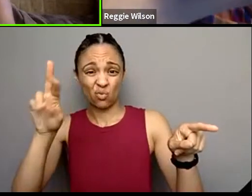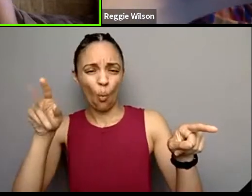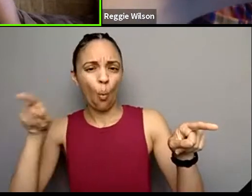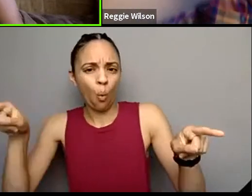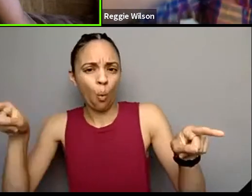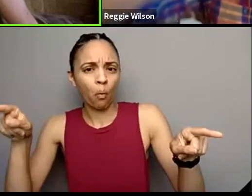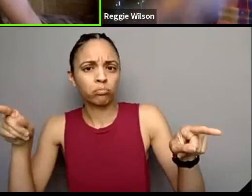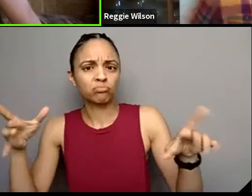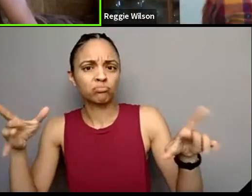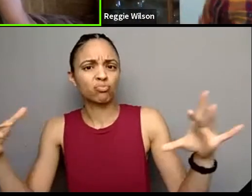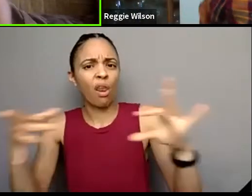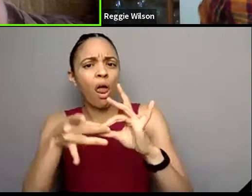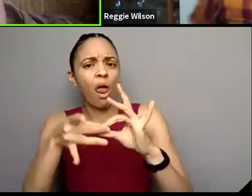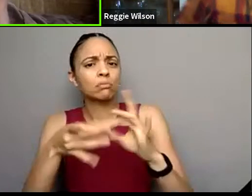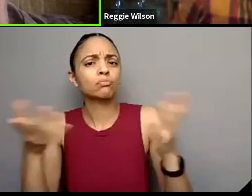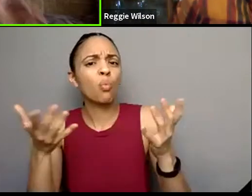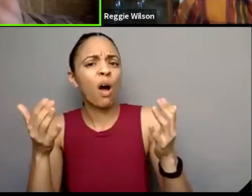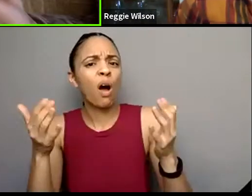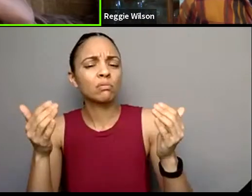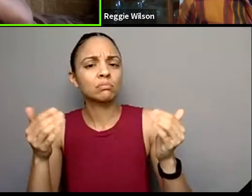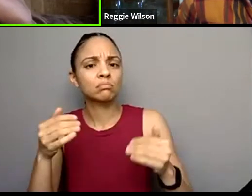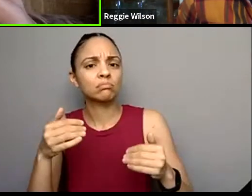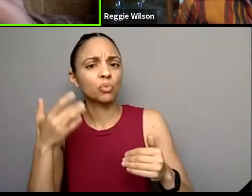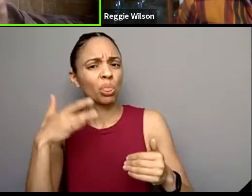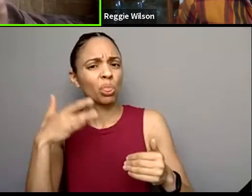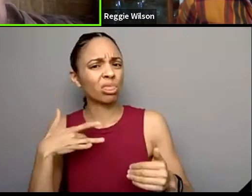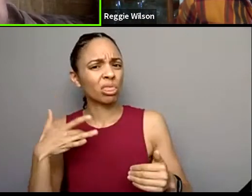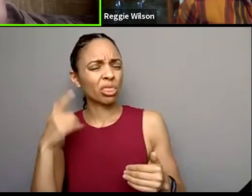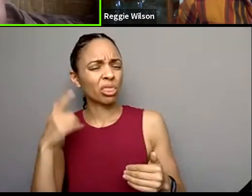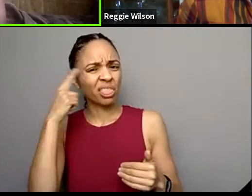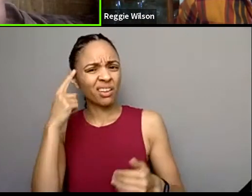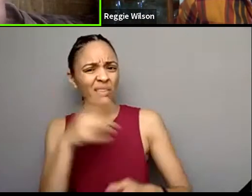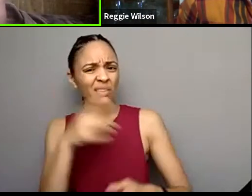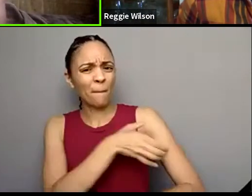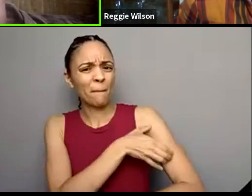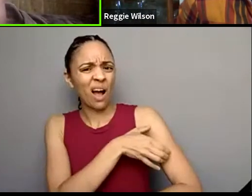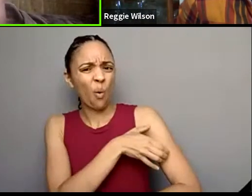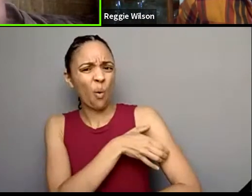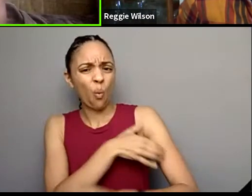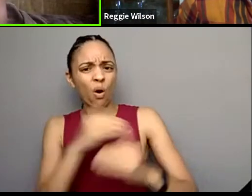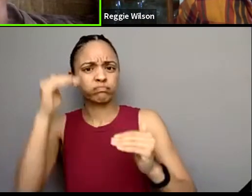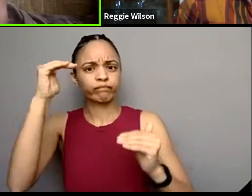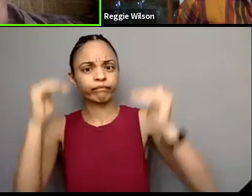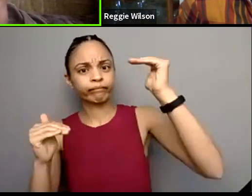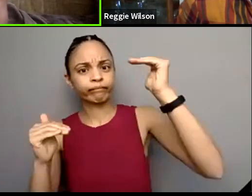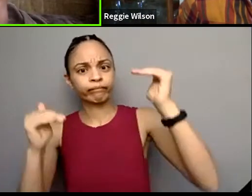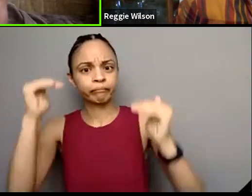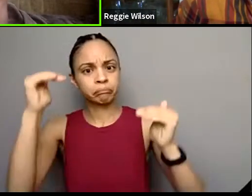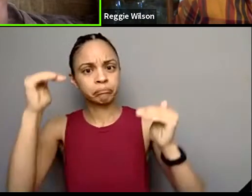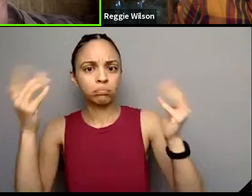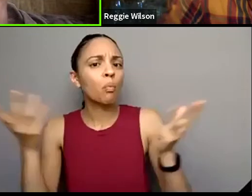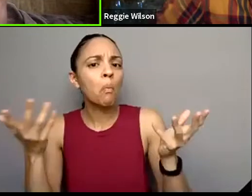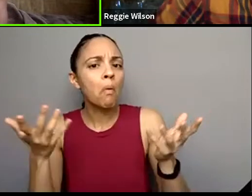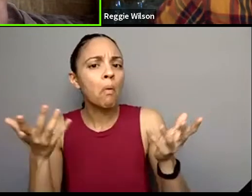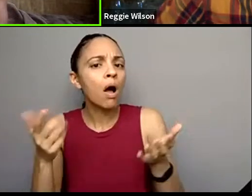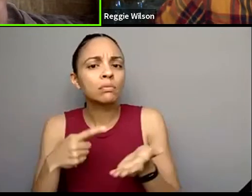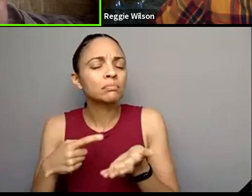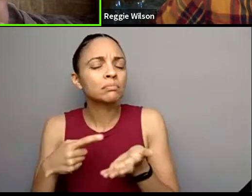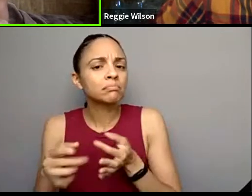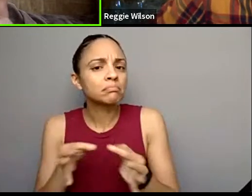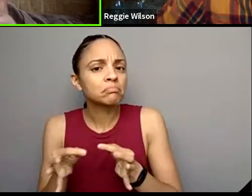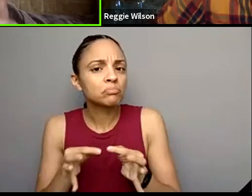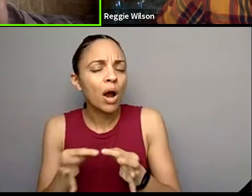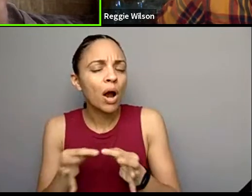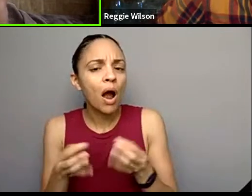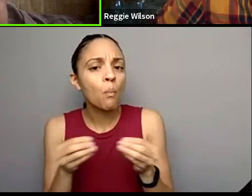how do you think about it? Actually, I like that. I think it's how do we intersect? It's this transaction,